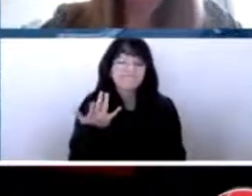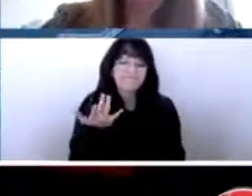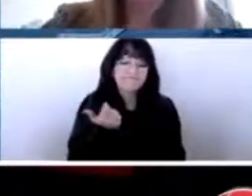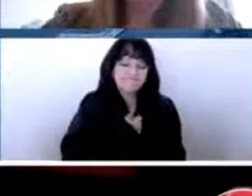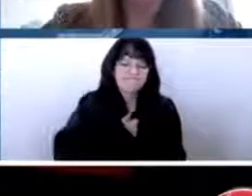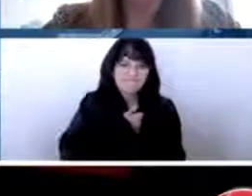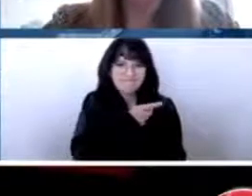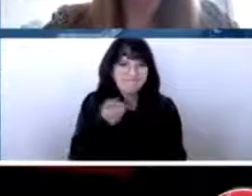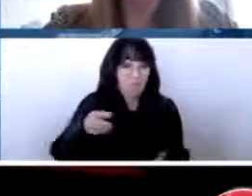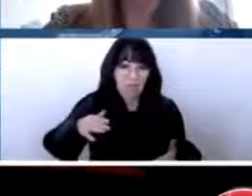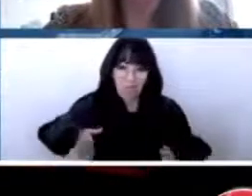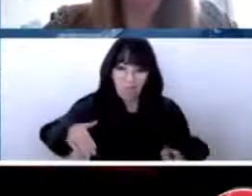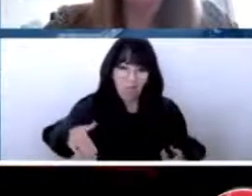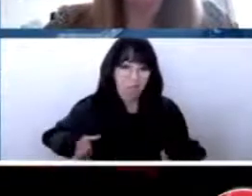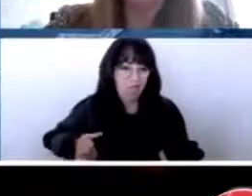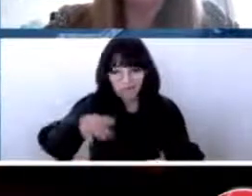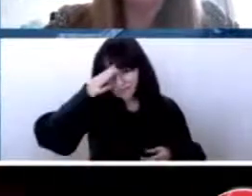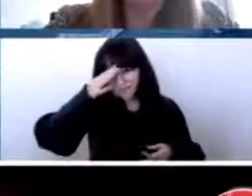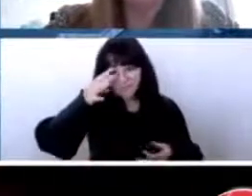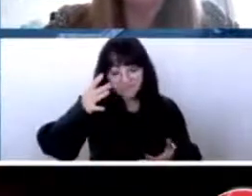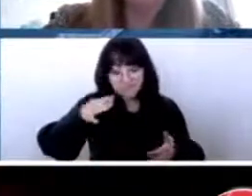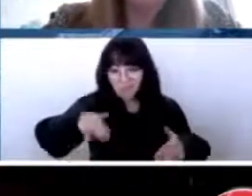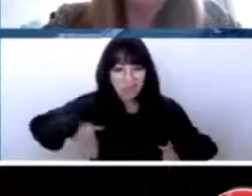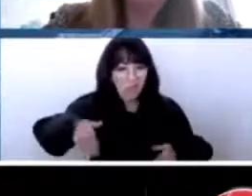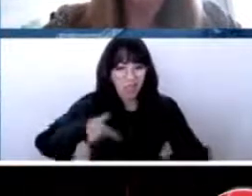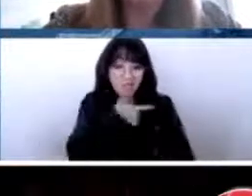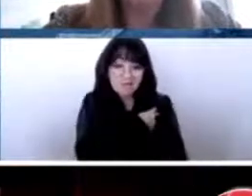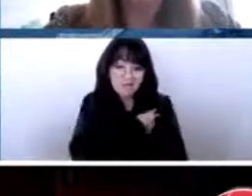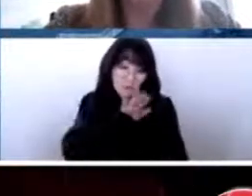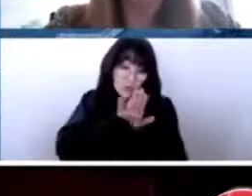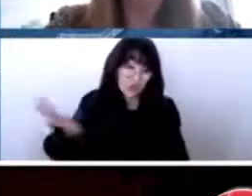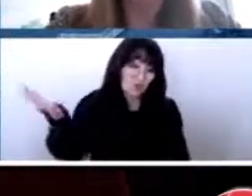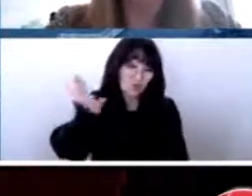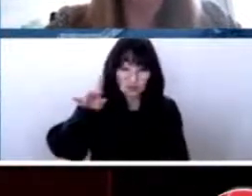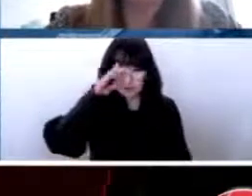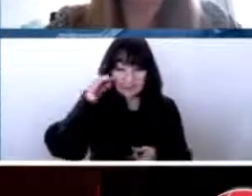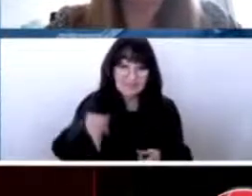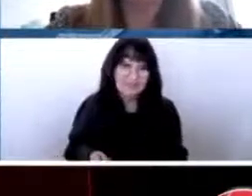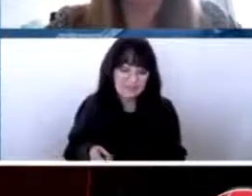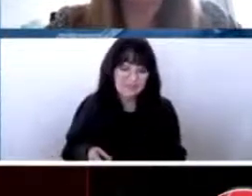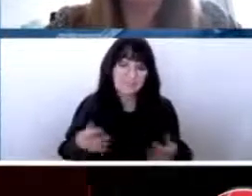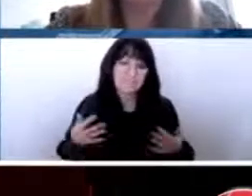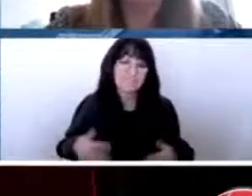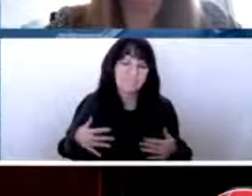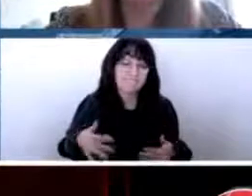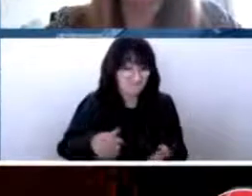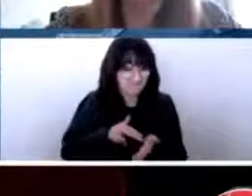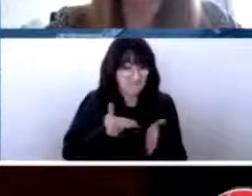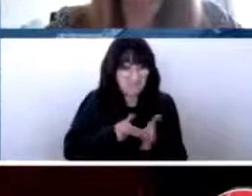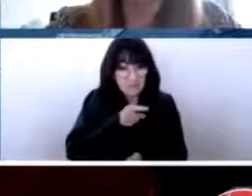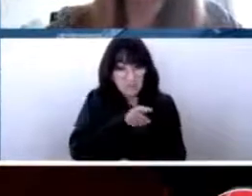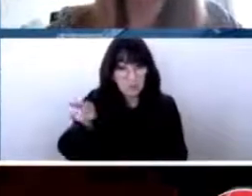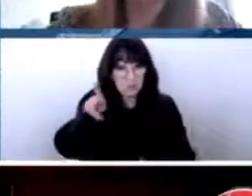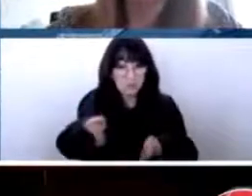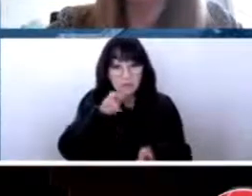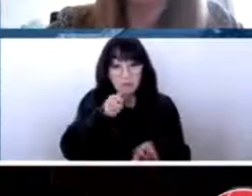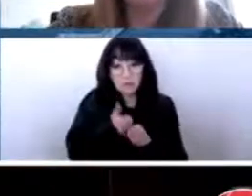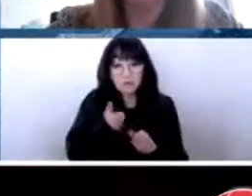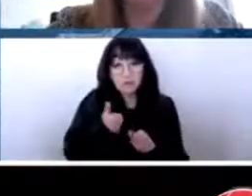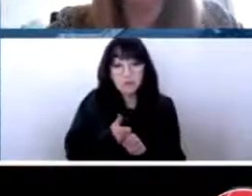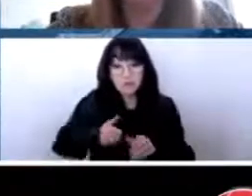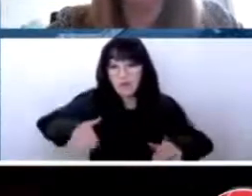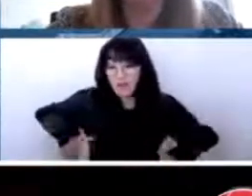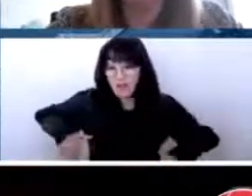So those who have chosen to remain unvaccinated are really having a tremendous impact on our hospitals. And so if you